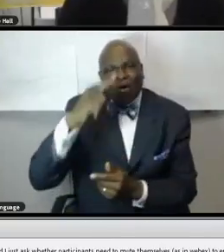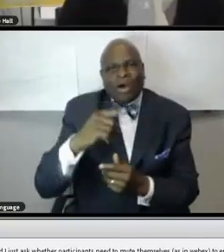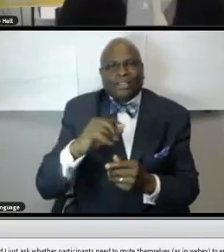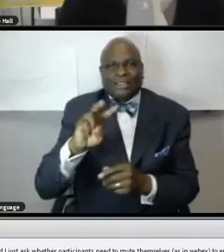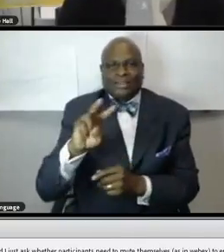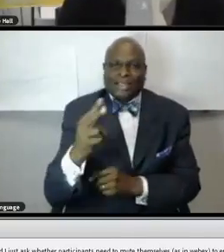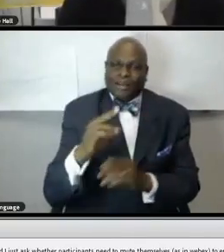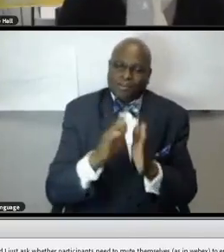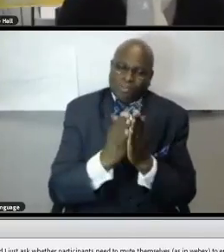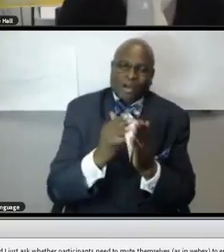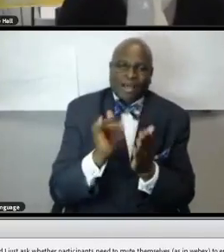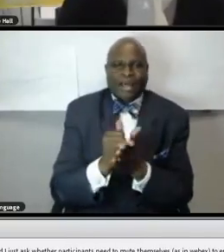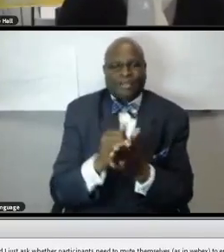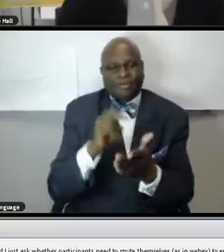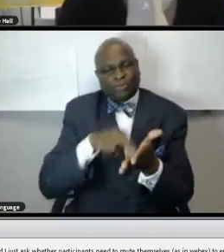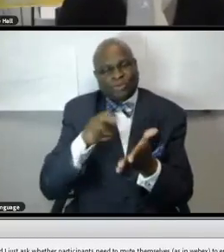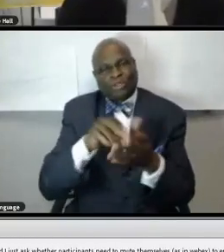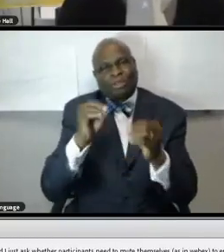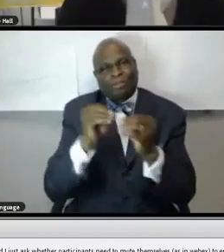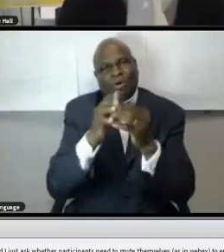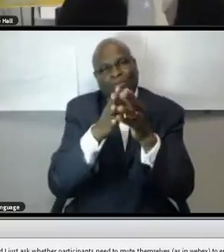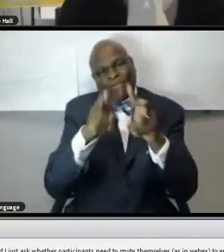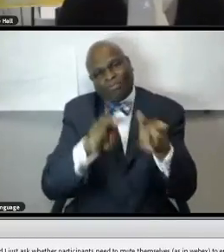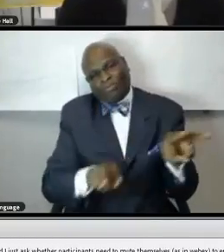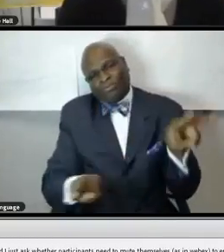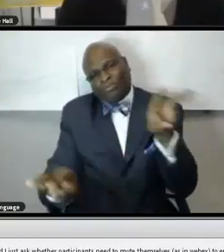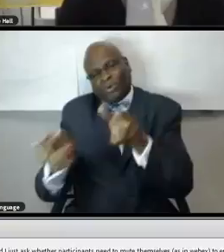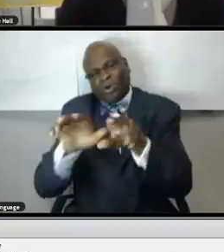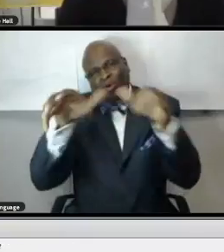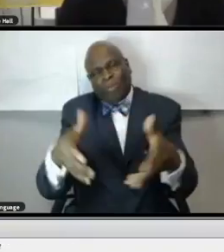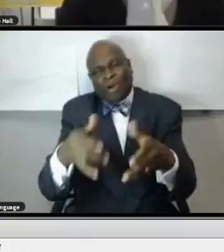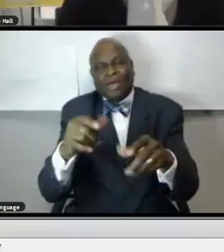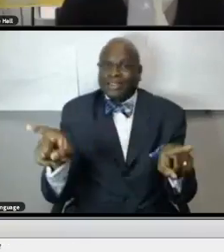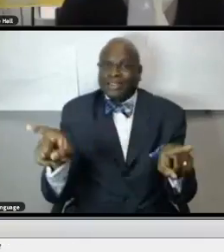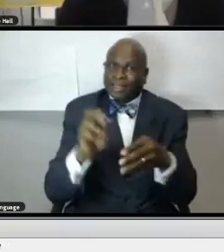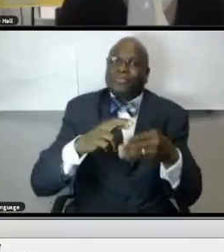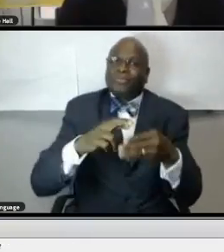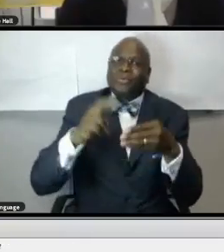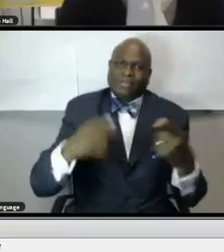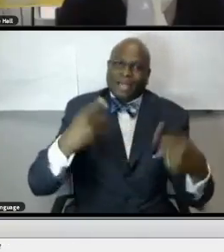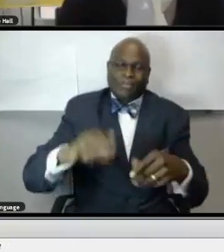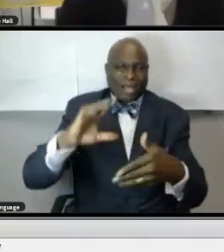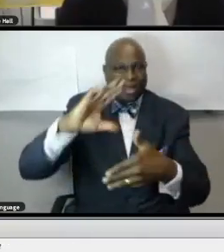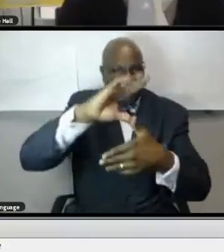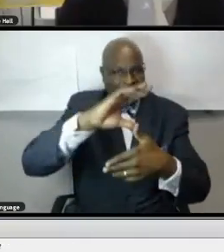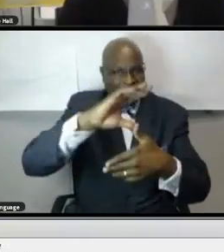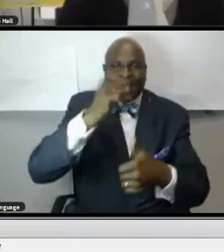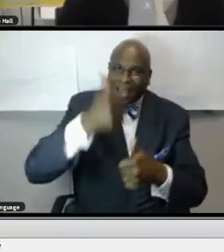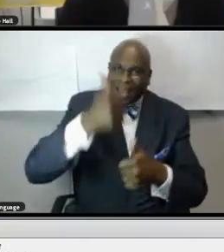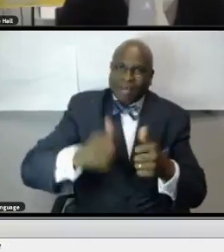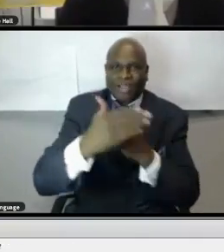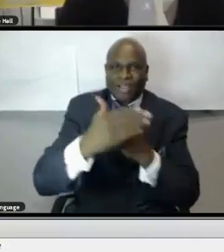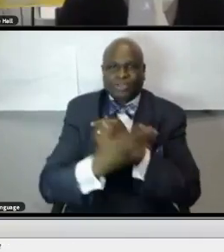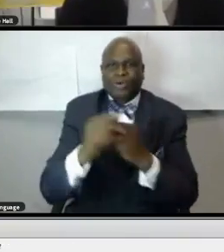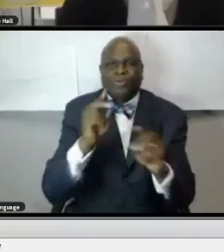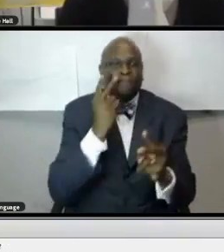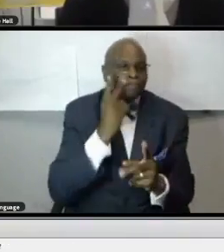second book that takes the study global. We found the exact same results, however, in Latin America. In every single country where we